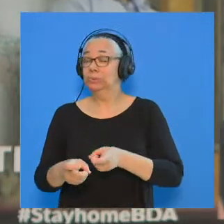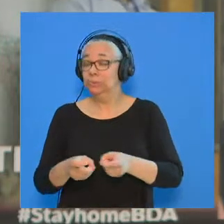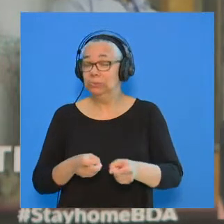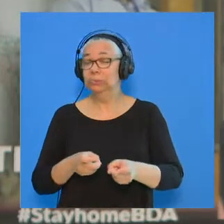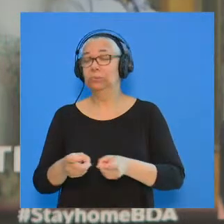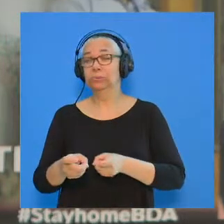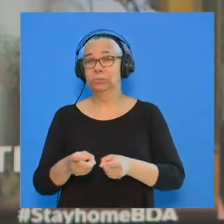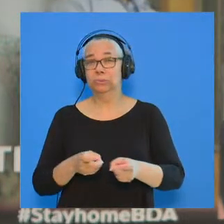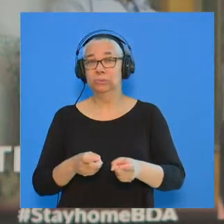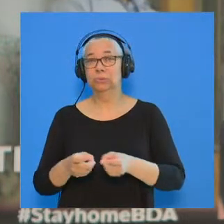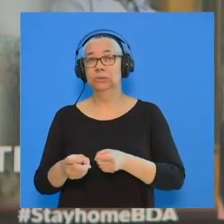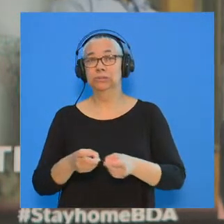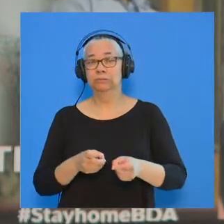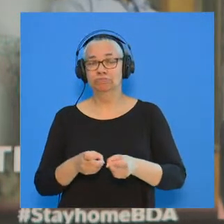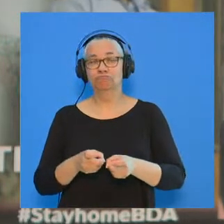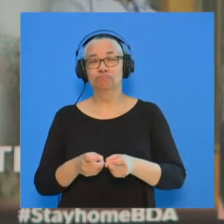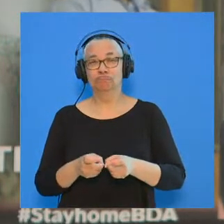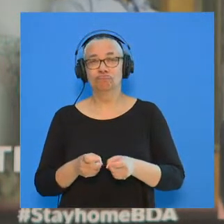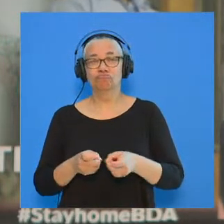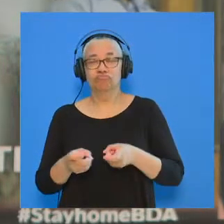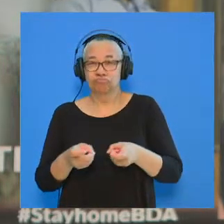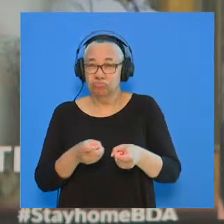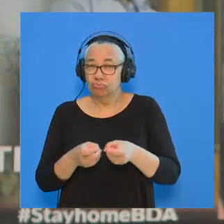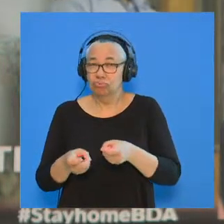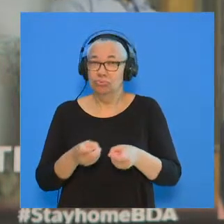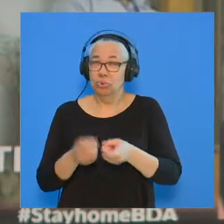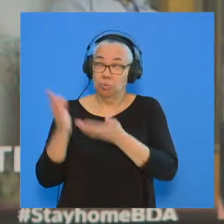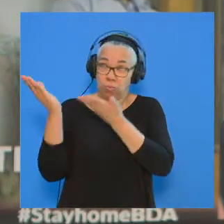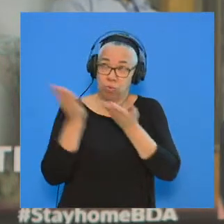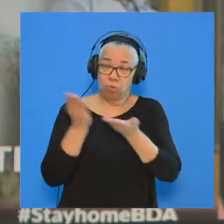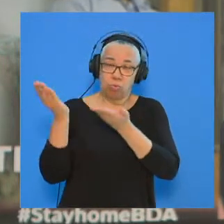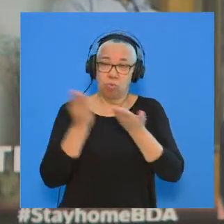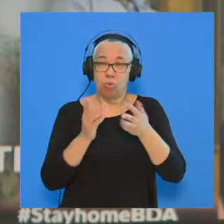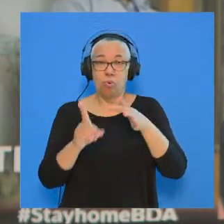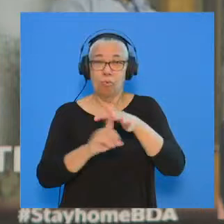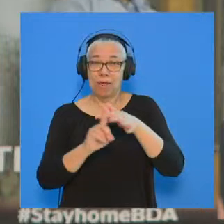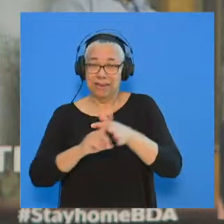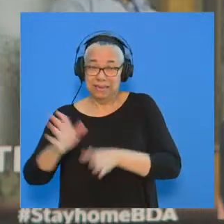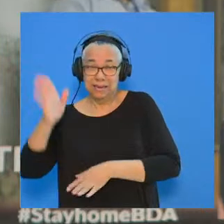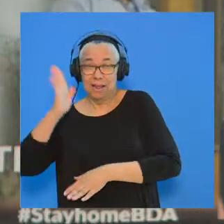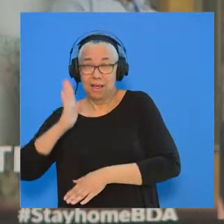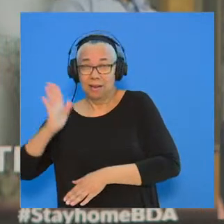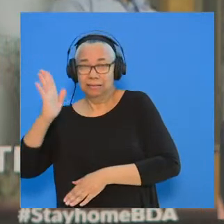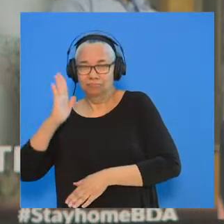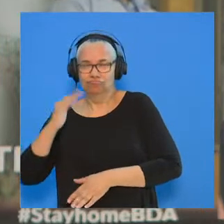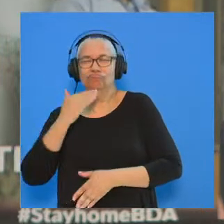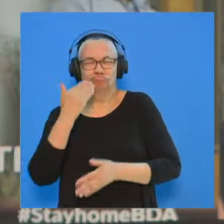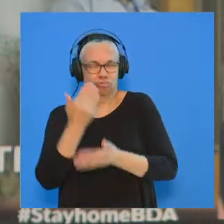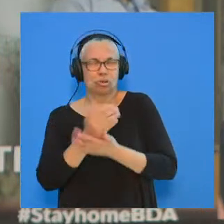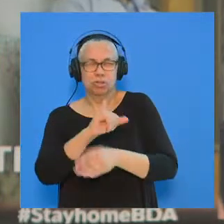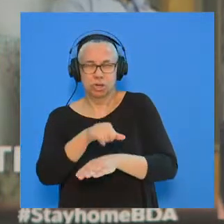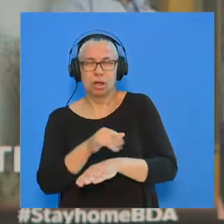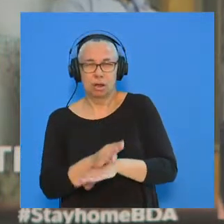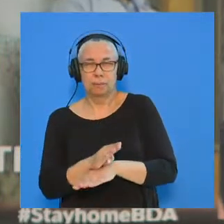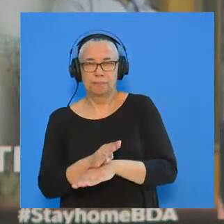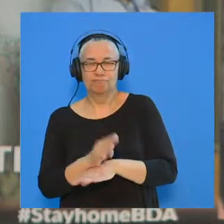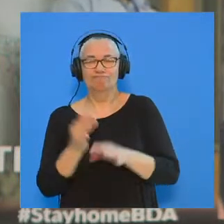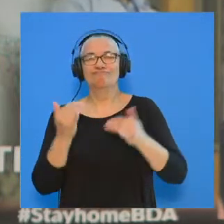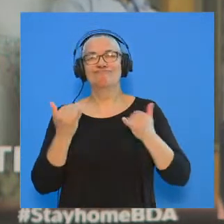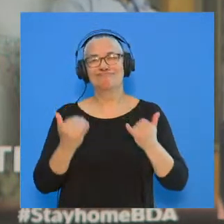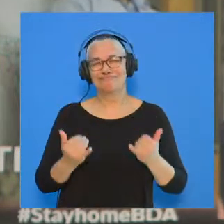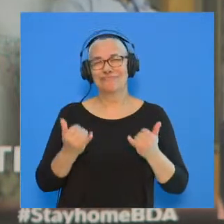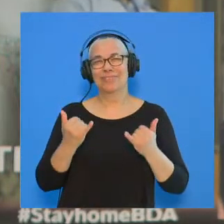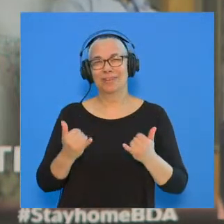to control imported cases previously. I think that we've done a pretty good job of that, and now we're going